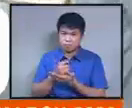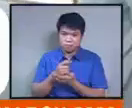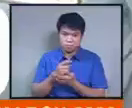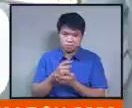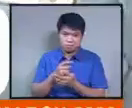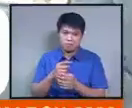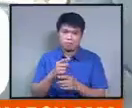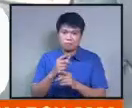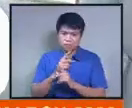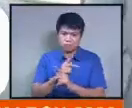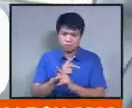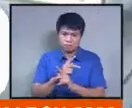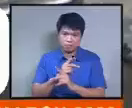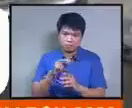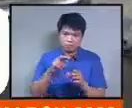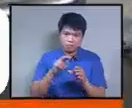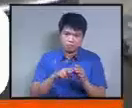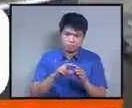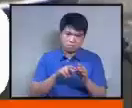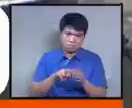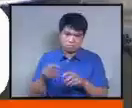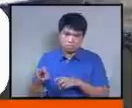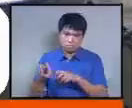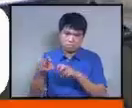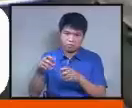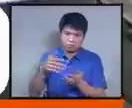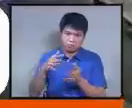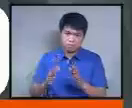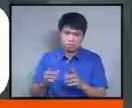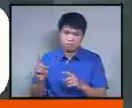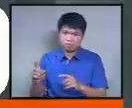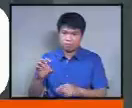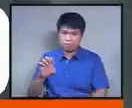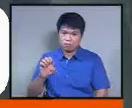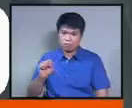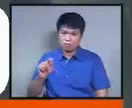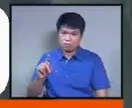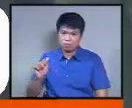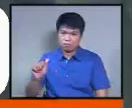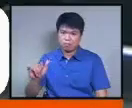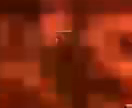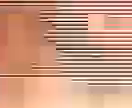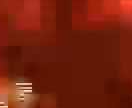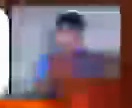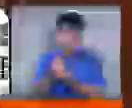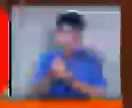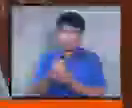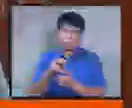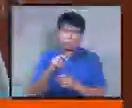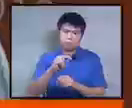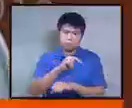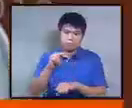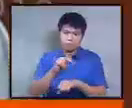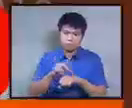ligtas ang biyahe ng mga estudyanteng nagko-commute. Magkatutulong din daw ang mga E-Sakay sa kalikasan.